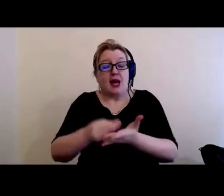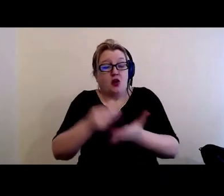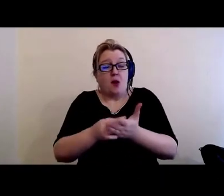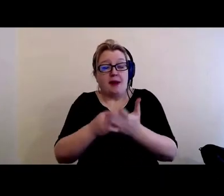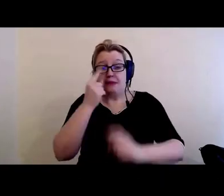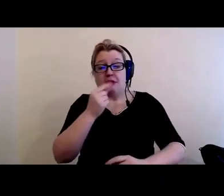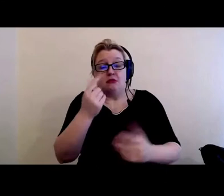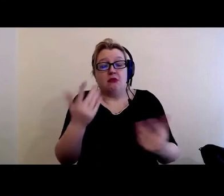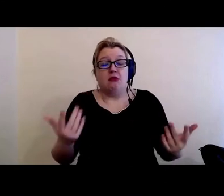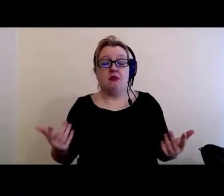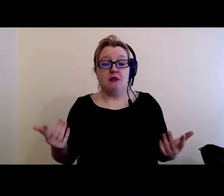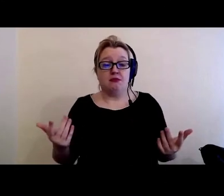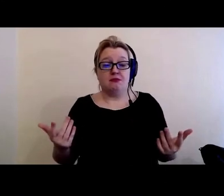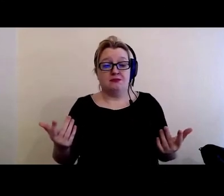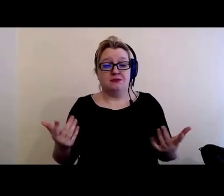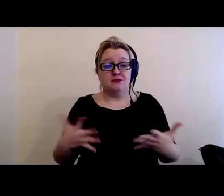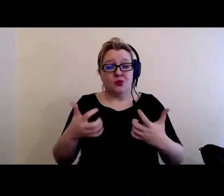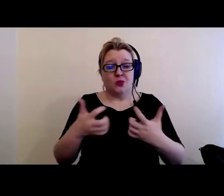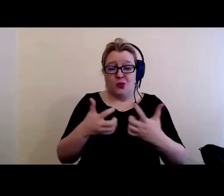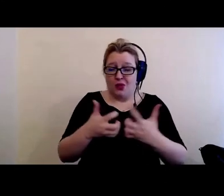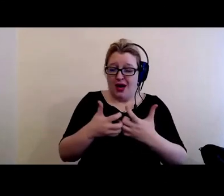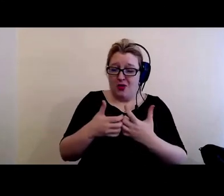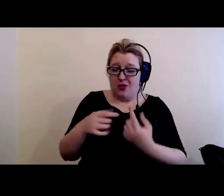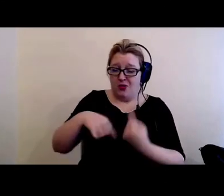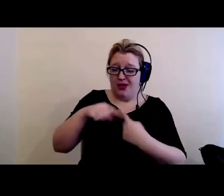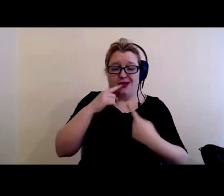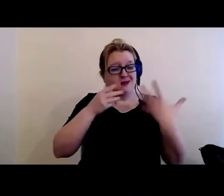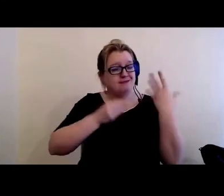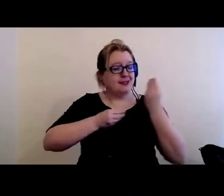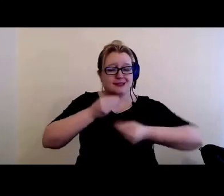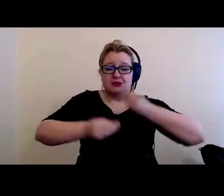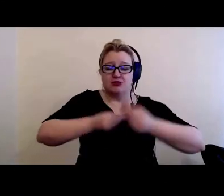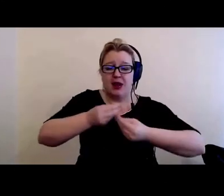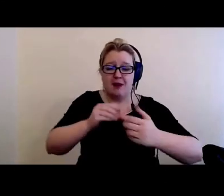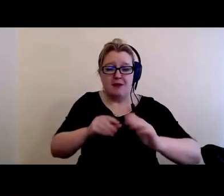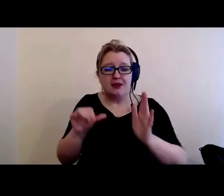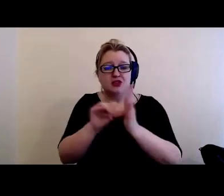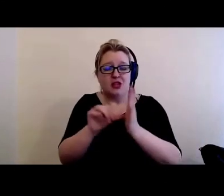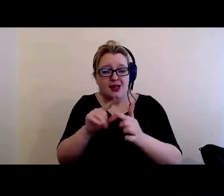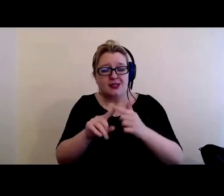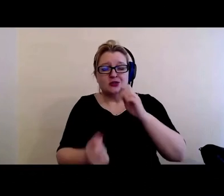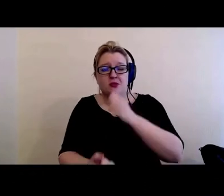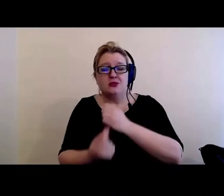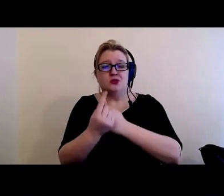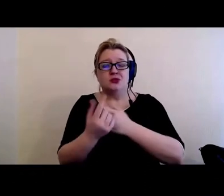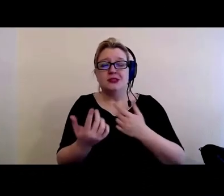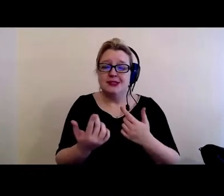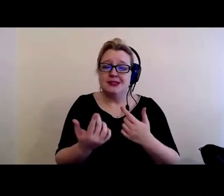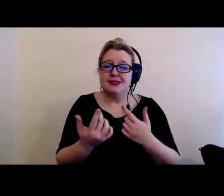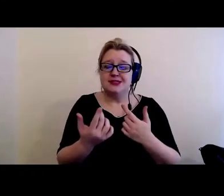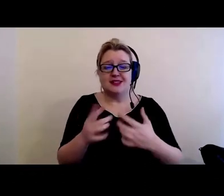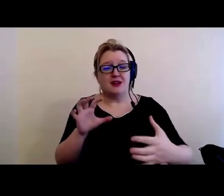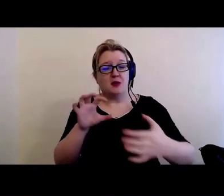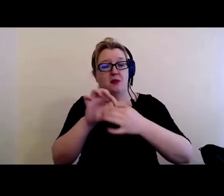how we describe the challenges and the opportunities in a way that makes it a broader issue and more linked to the wider